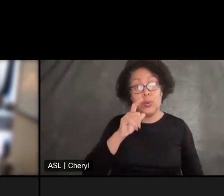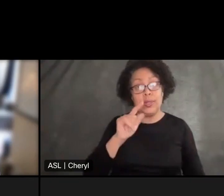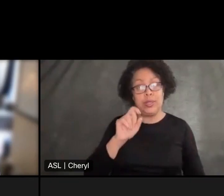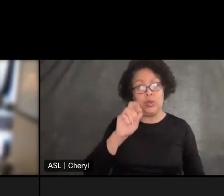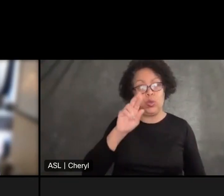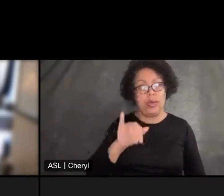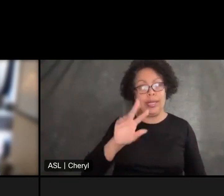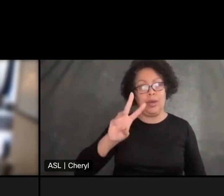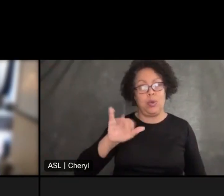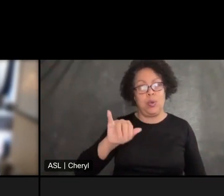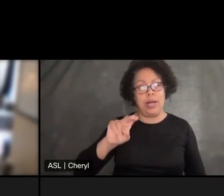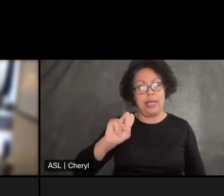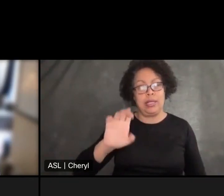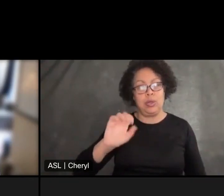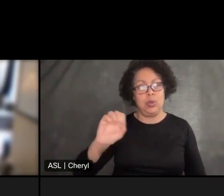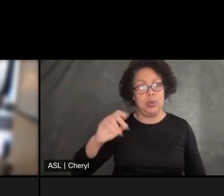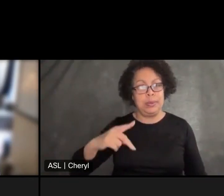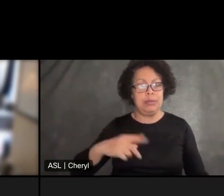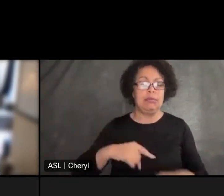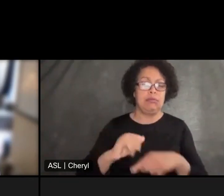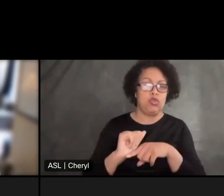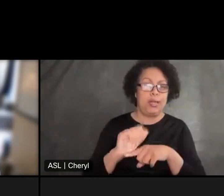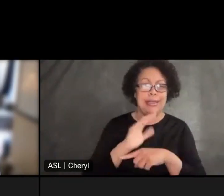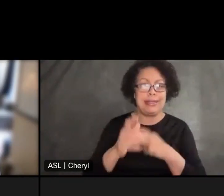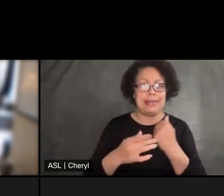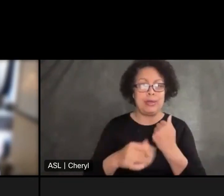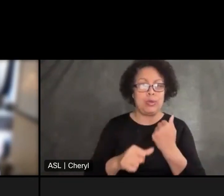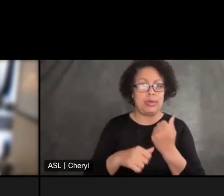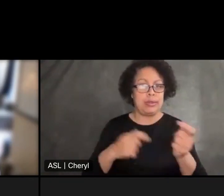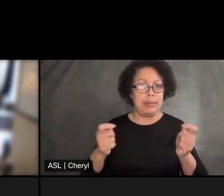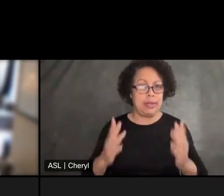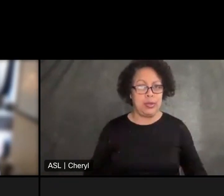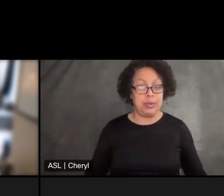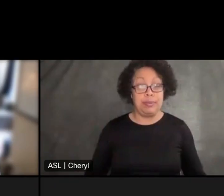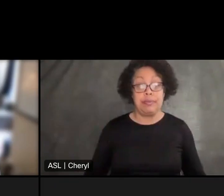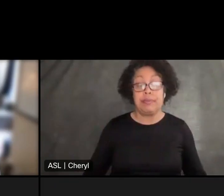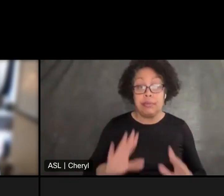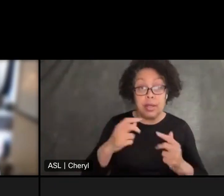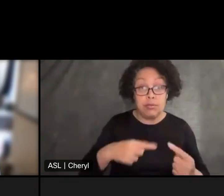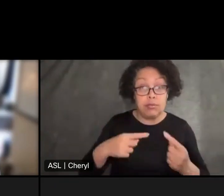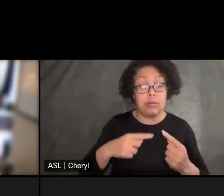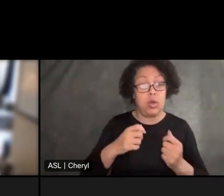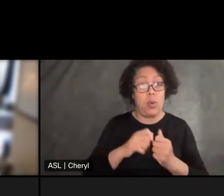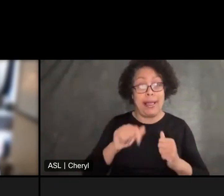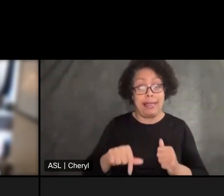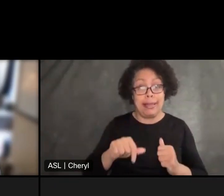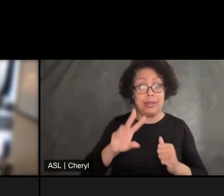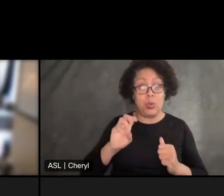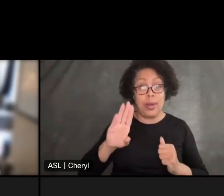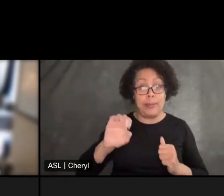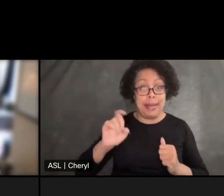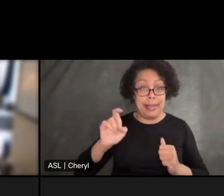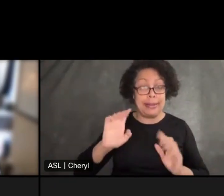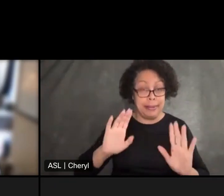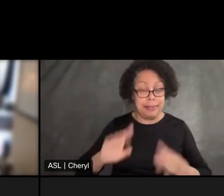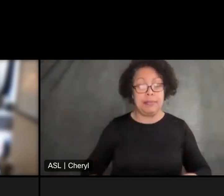and Technical Assistance Manager. Now, for some troubleshooting tips about this platform. If